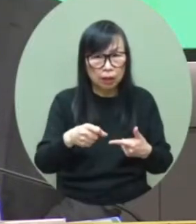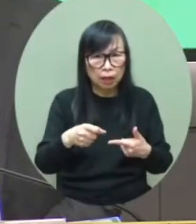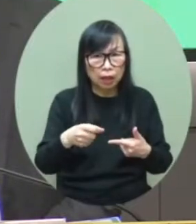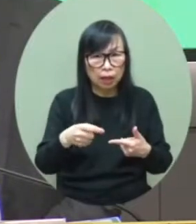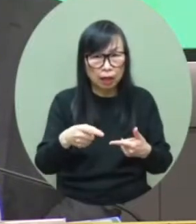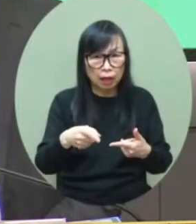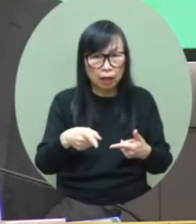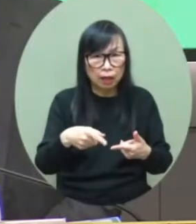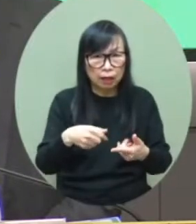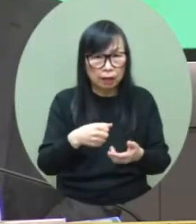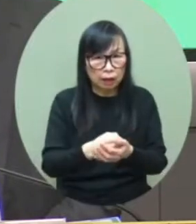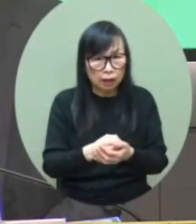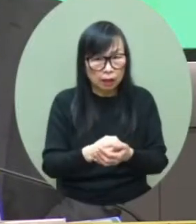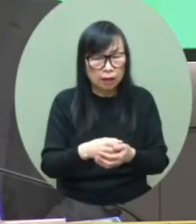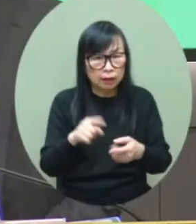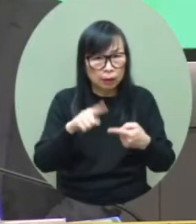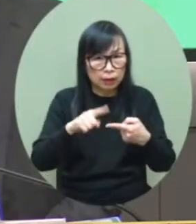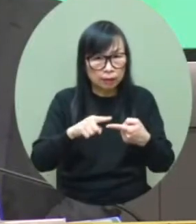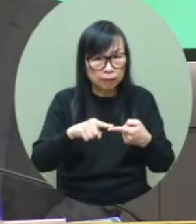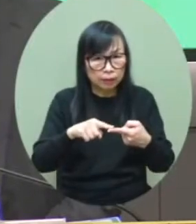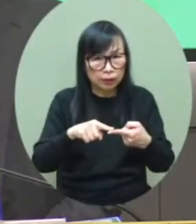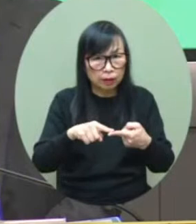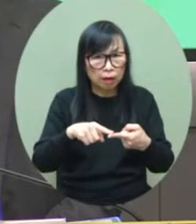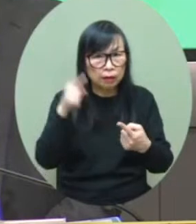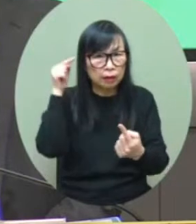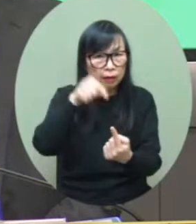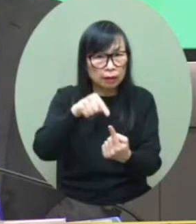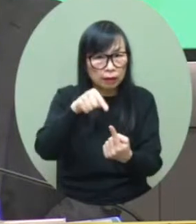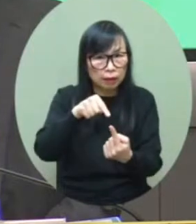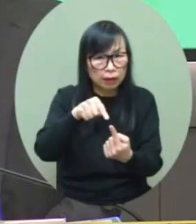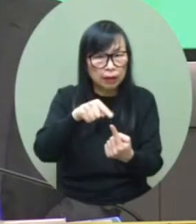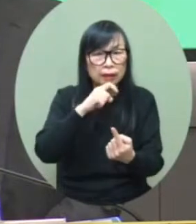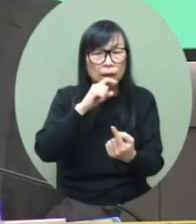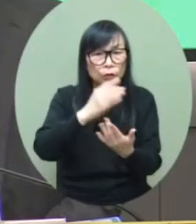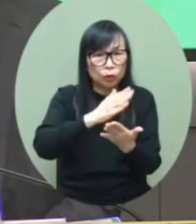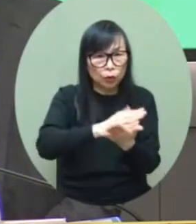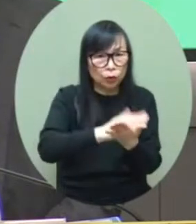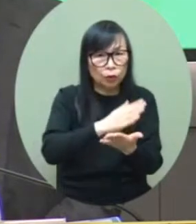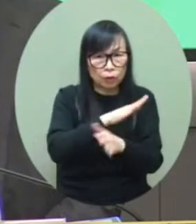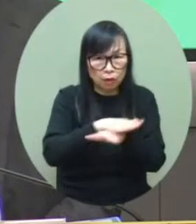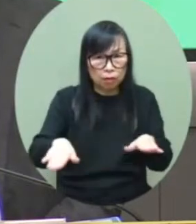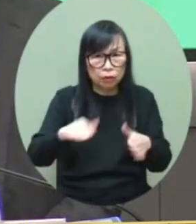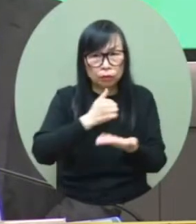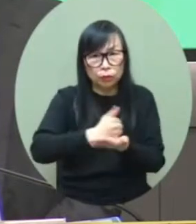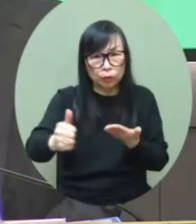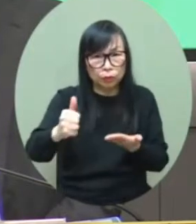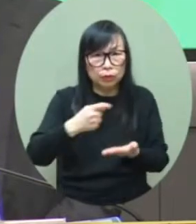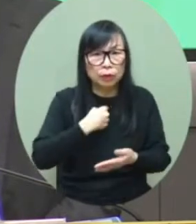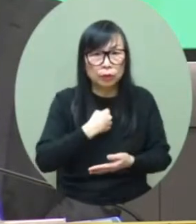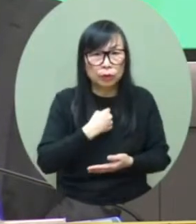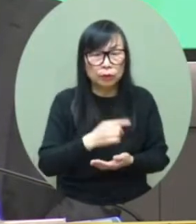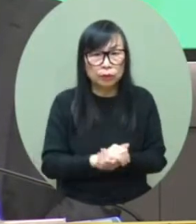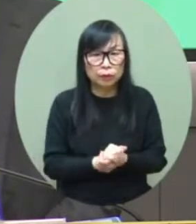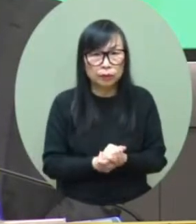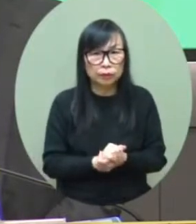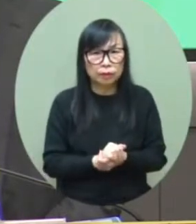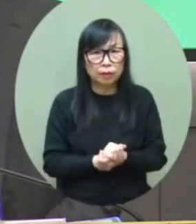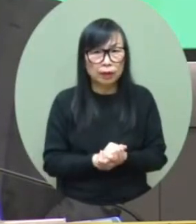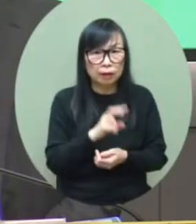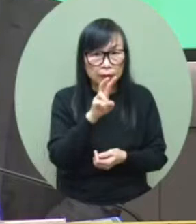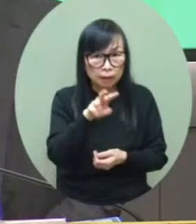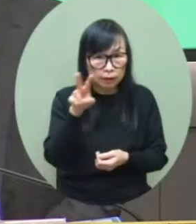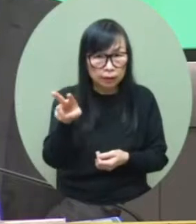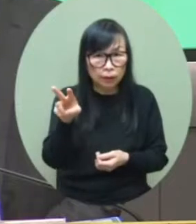in this whole exercise, I'm grateful to the CS and his team for considering several points, because I've set certain targets. First, it must